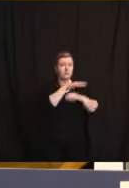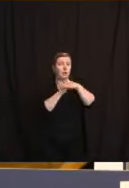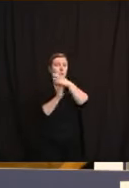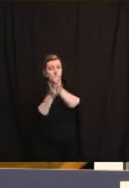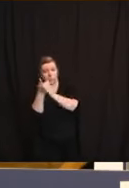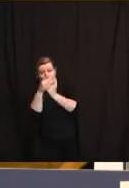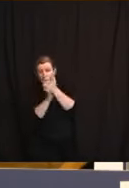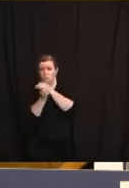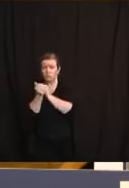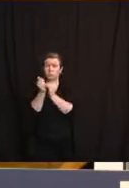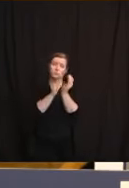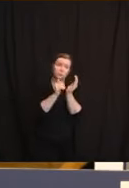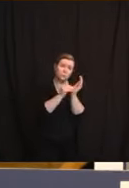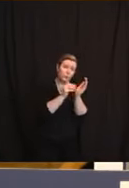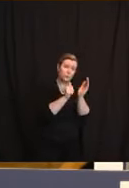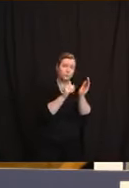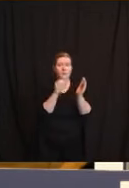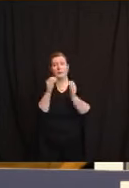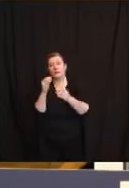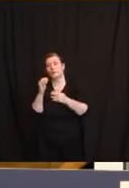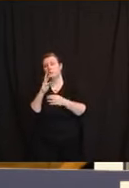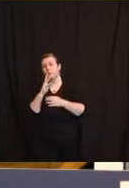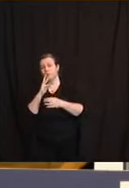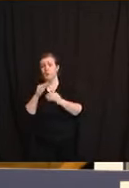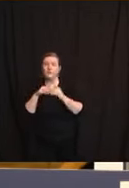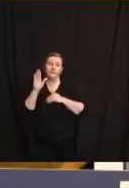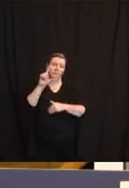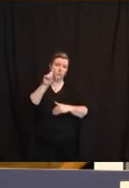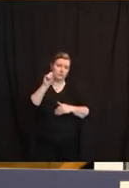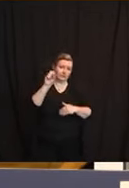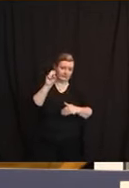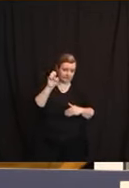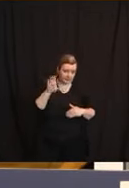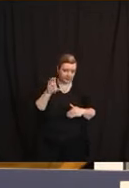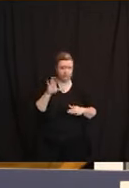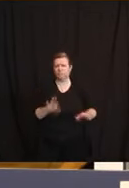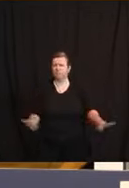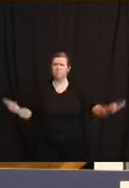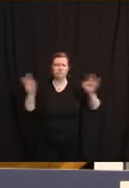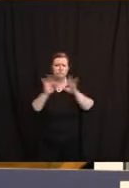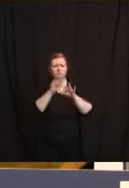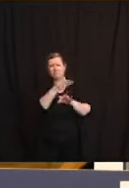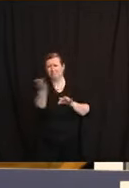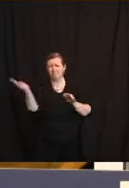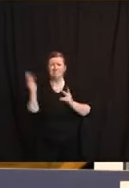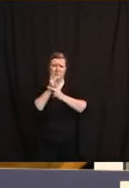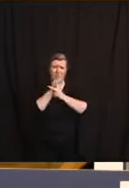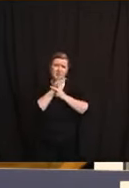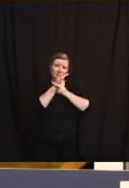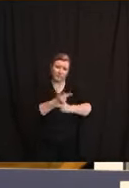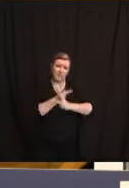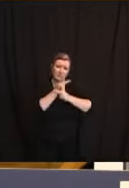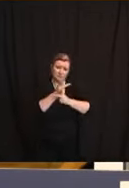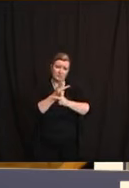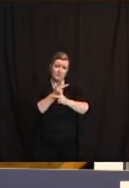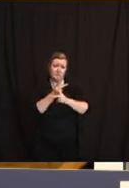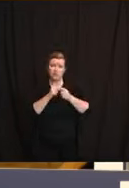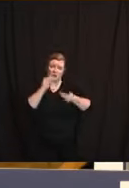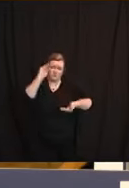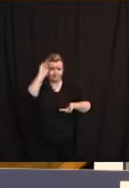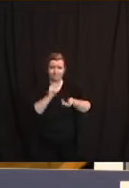at least 20 seconds. It is important that we stay vigilant to continue to reduce the spread of